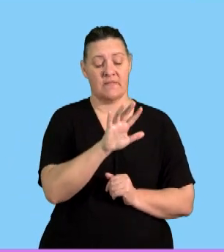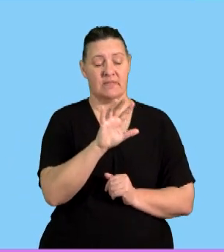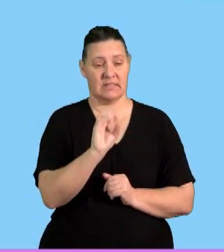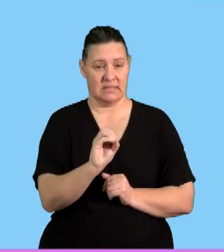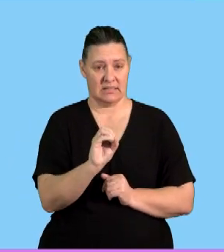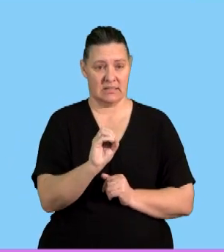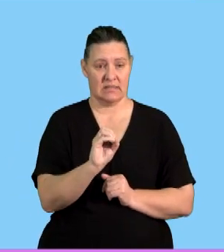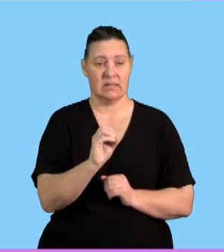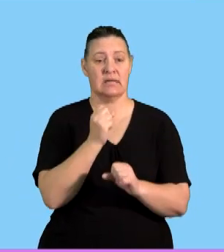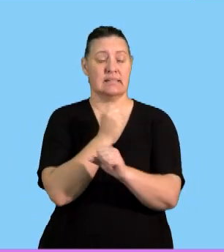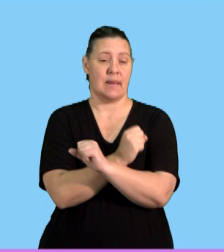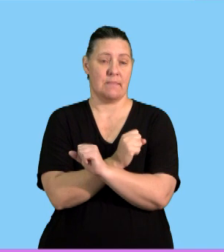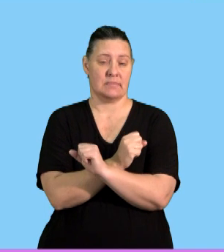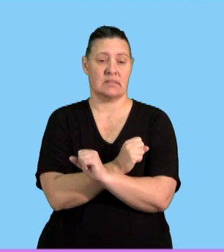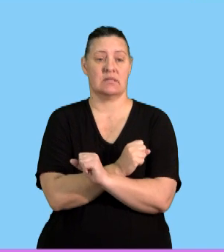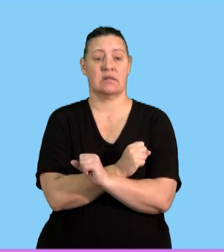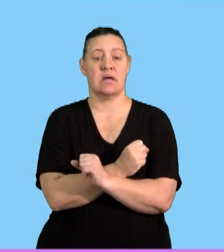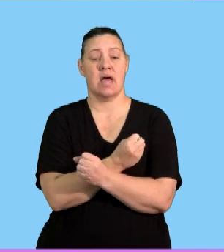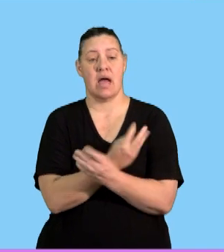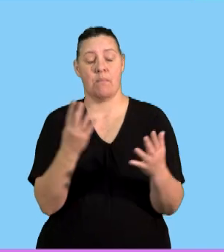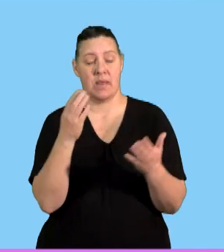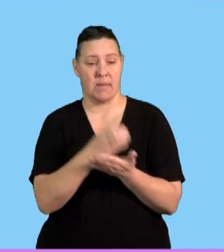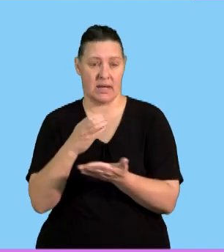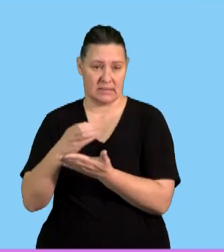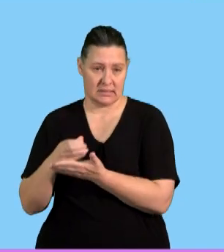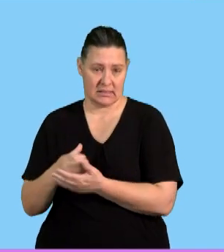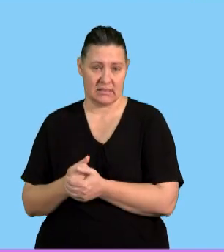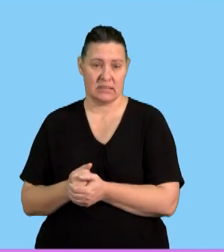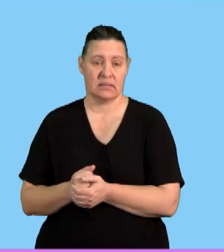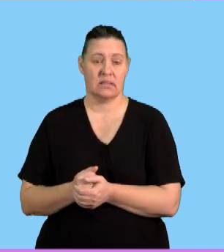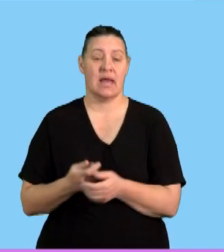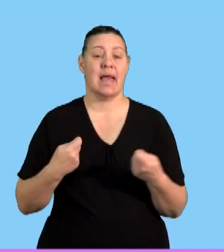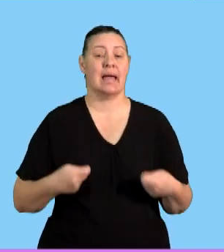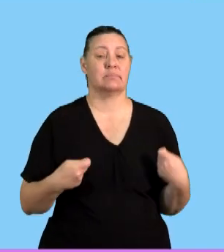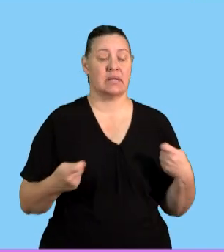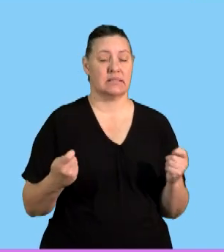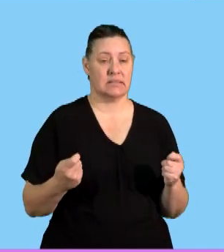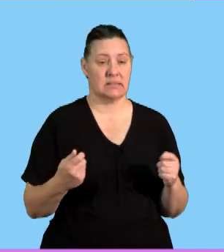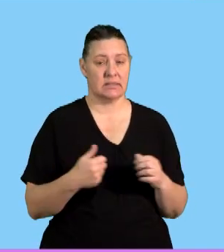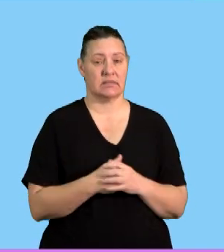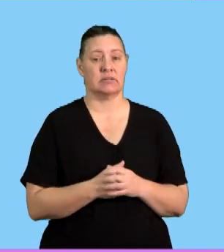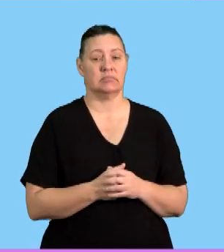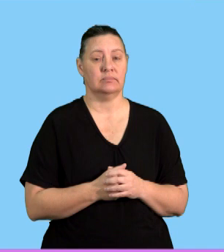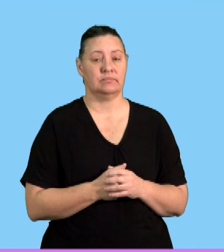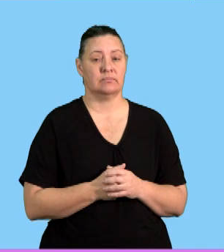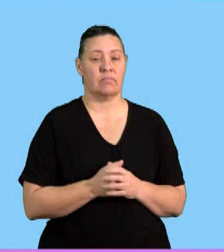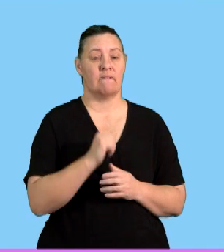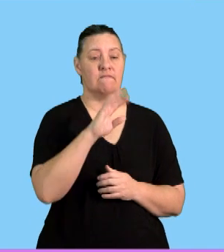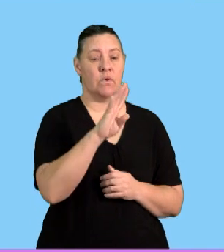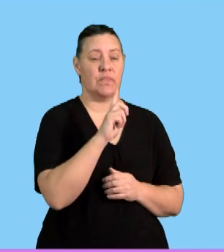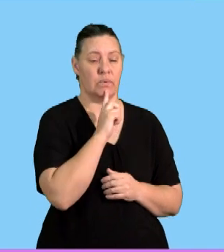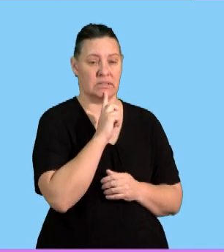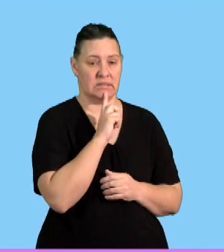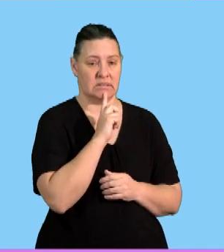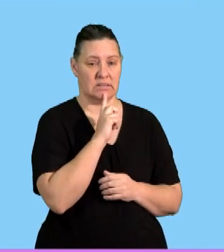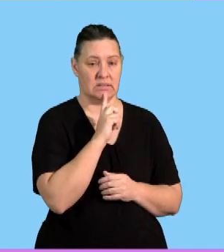150 times the number of mugs. Our expenses is 4,000